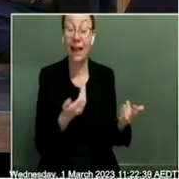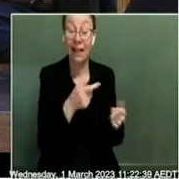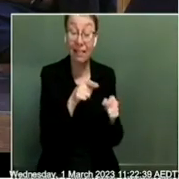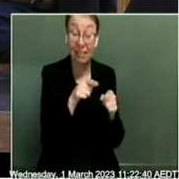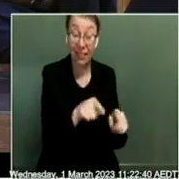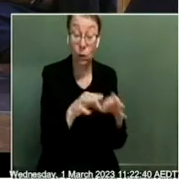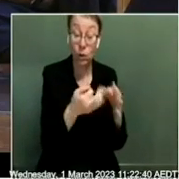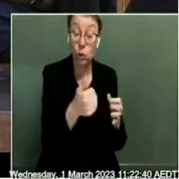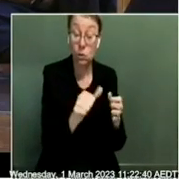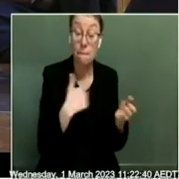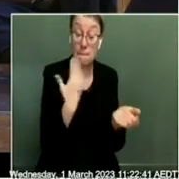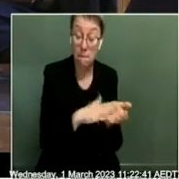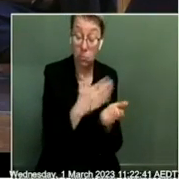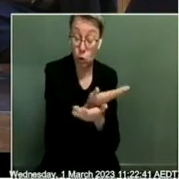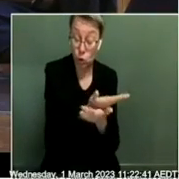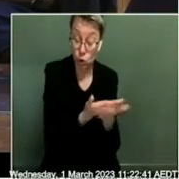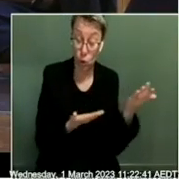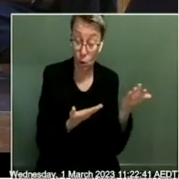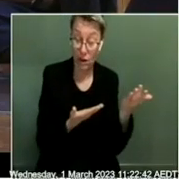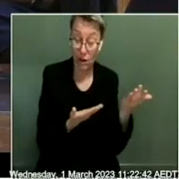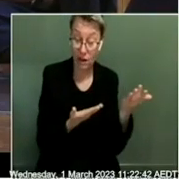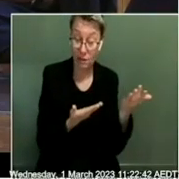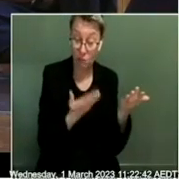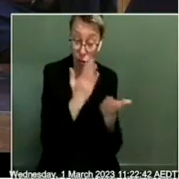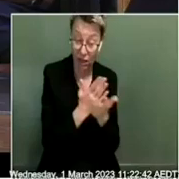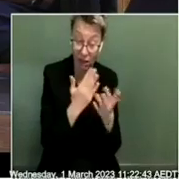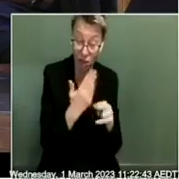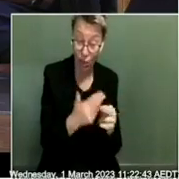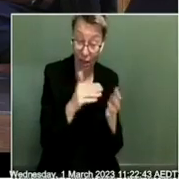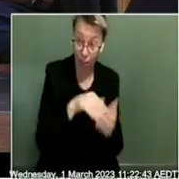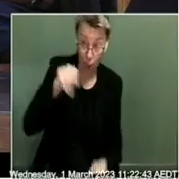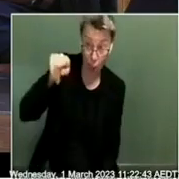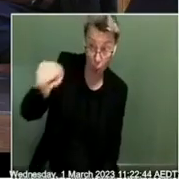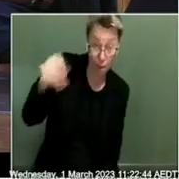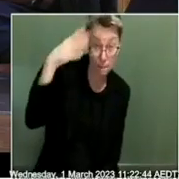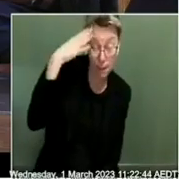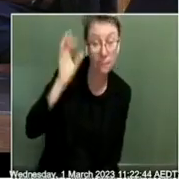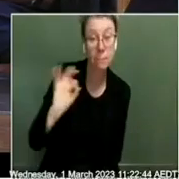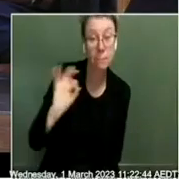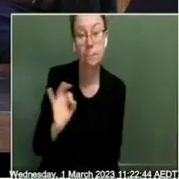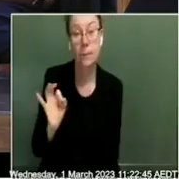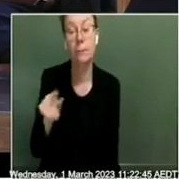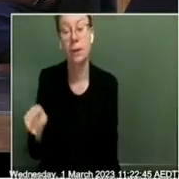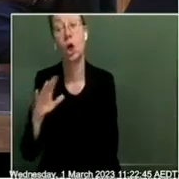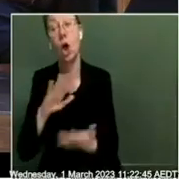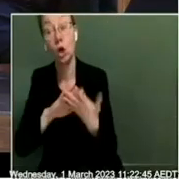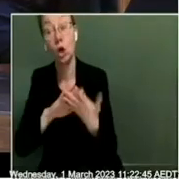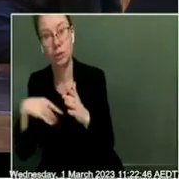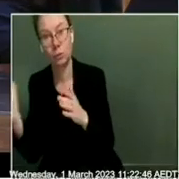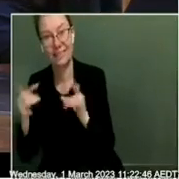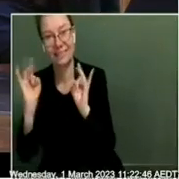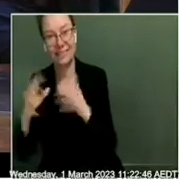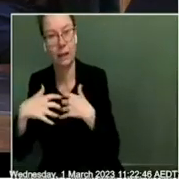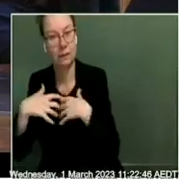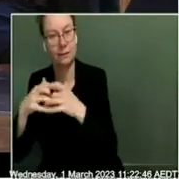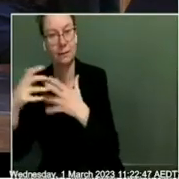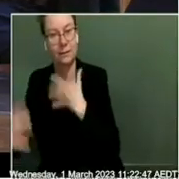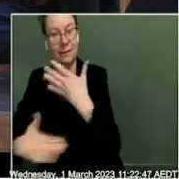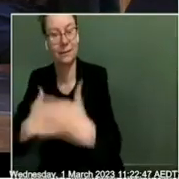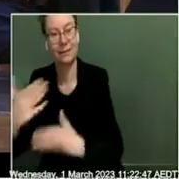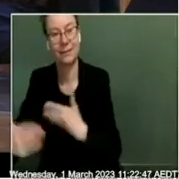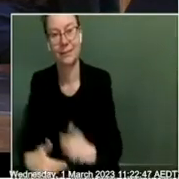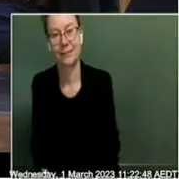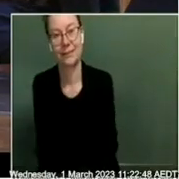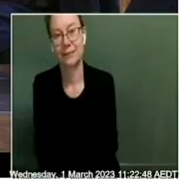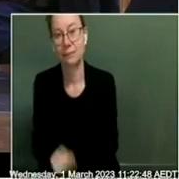that community, the community initiated this process. Mm-hmm. Doesn't belong. Mm-hmm. We've got to be careful. Our organisations need to be